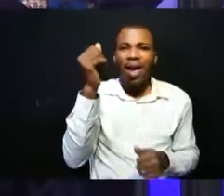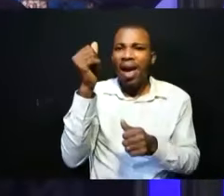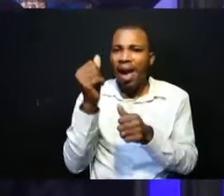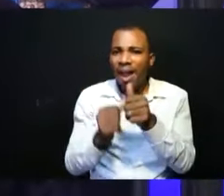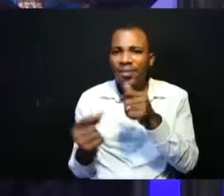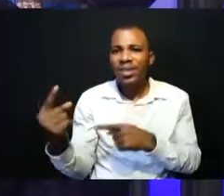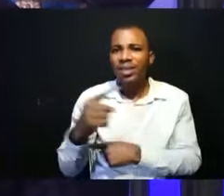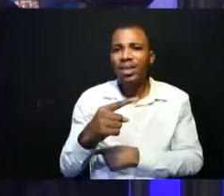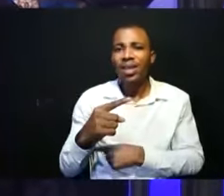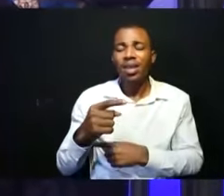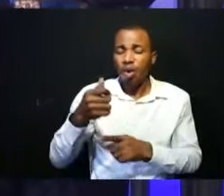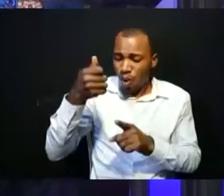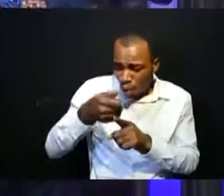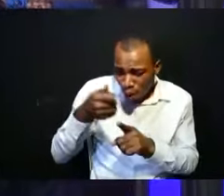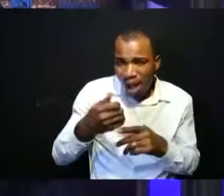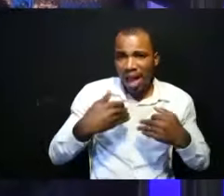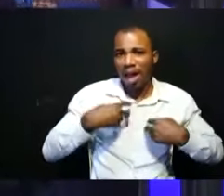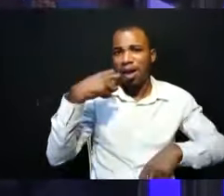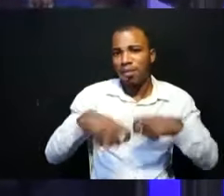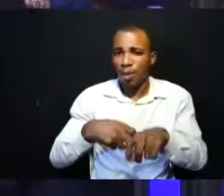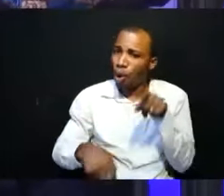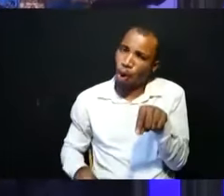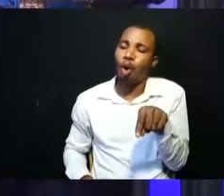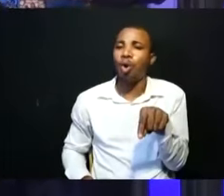enough trouble of its own.